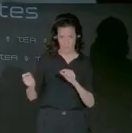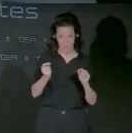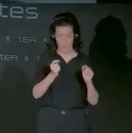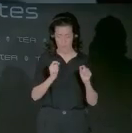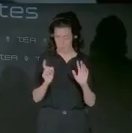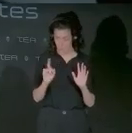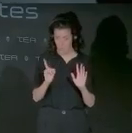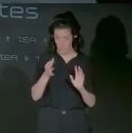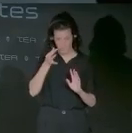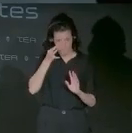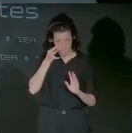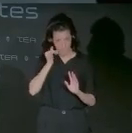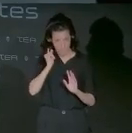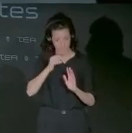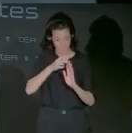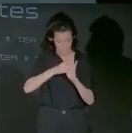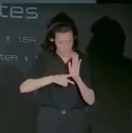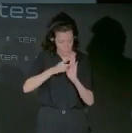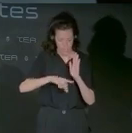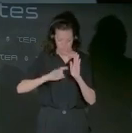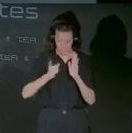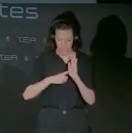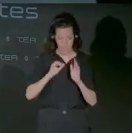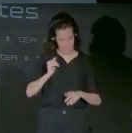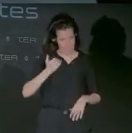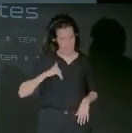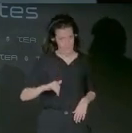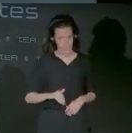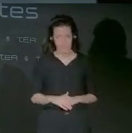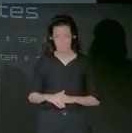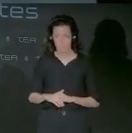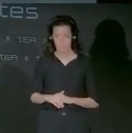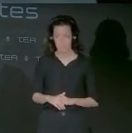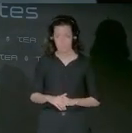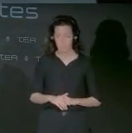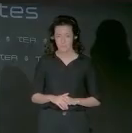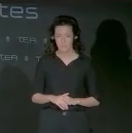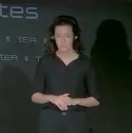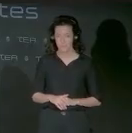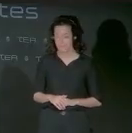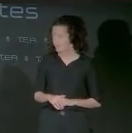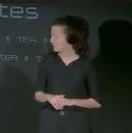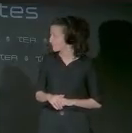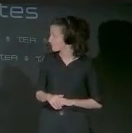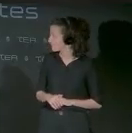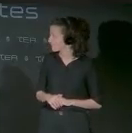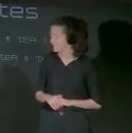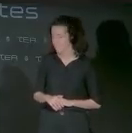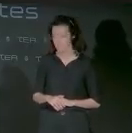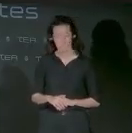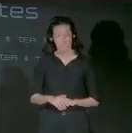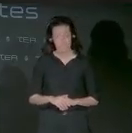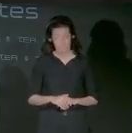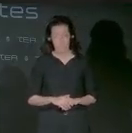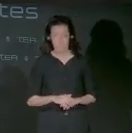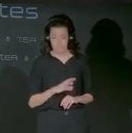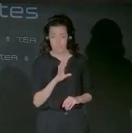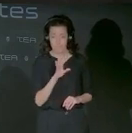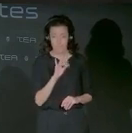Can I just step in here and say, we do need to be able to protect game